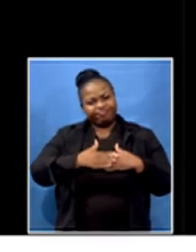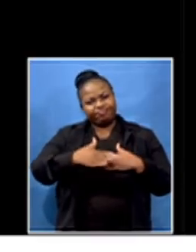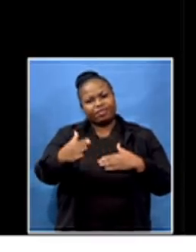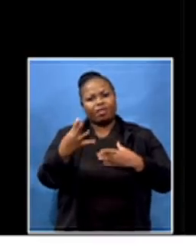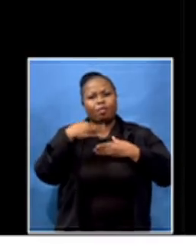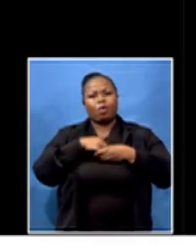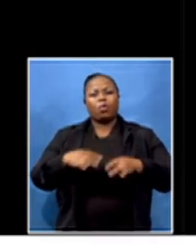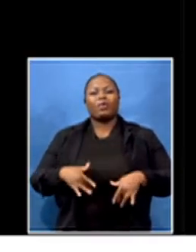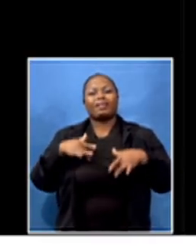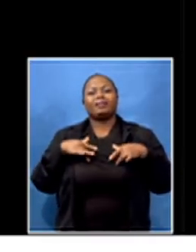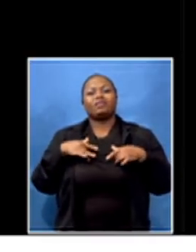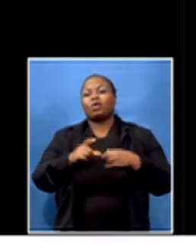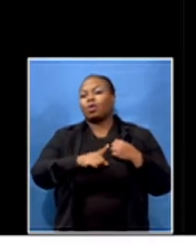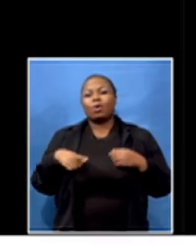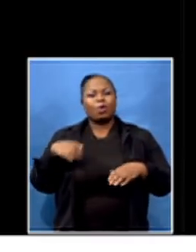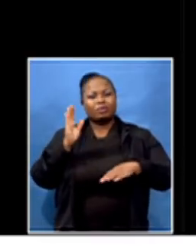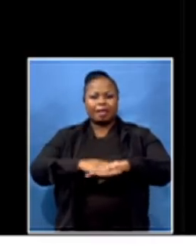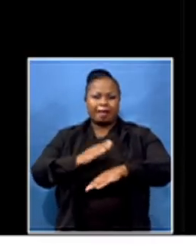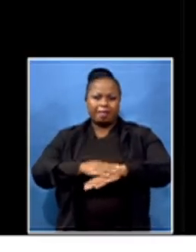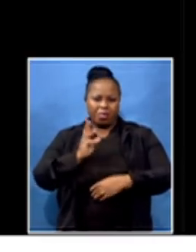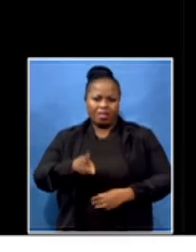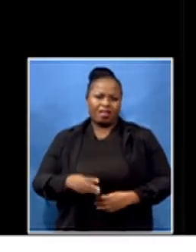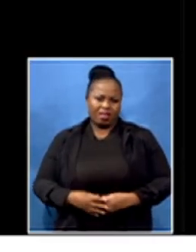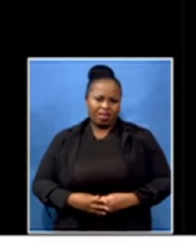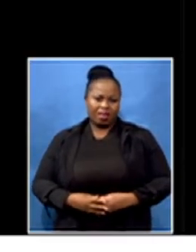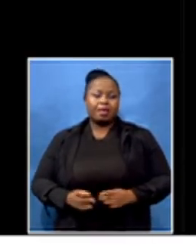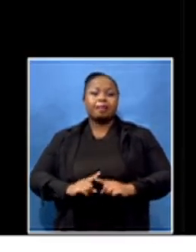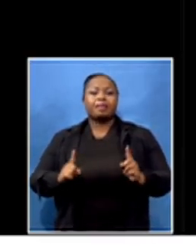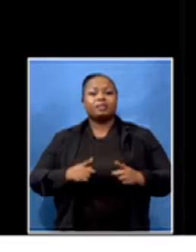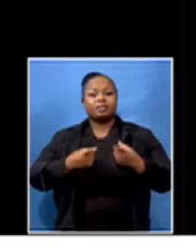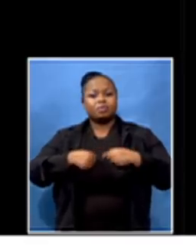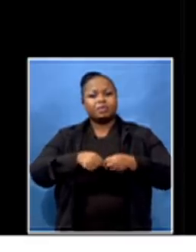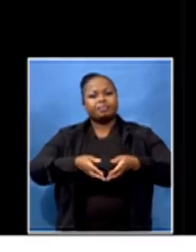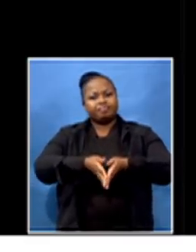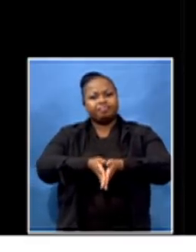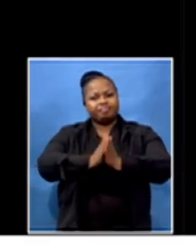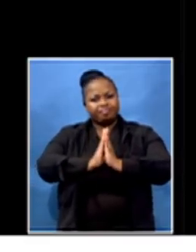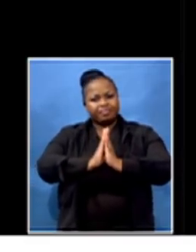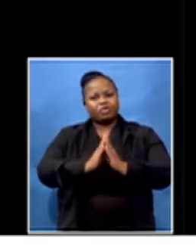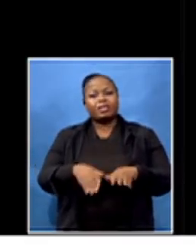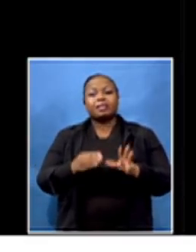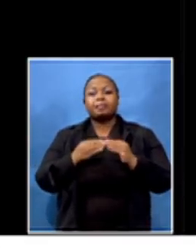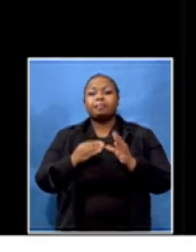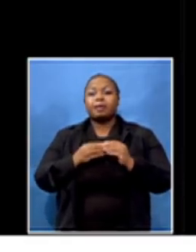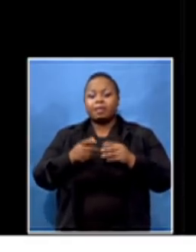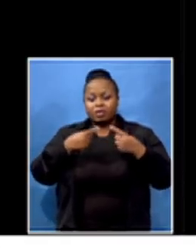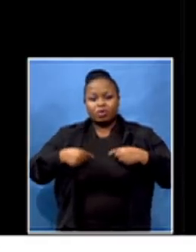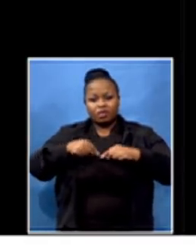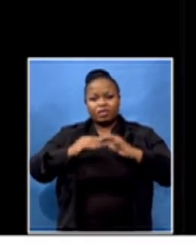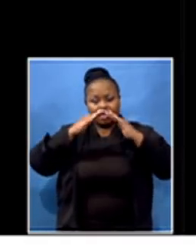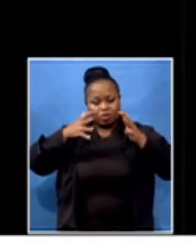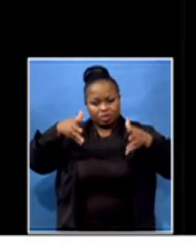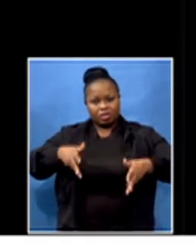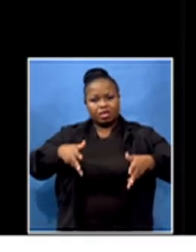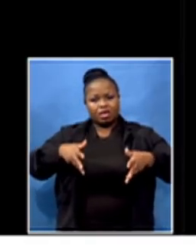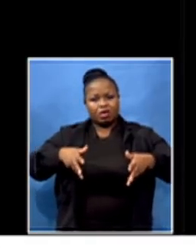a long, long, long time. But also an appeal to us as members of this House. We are in this